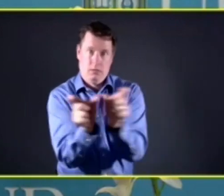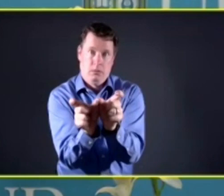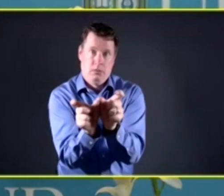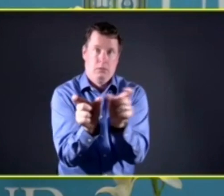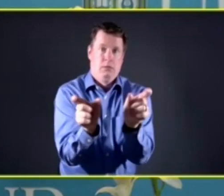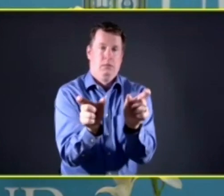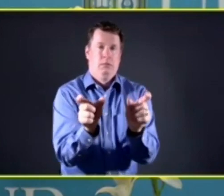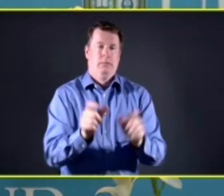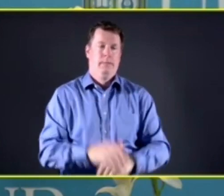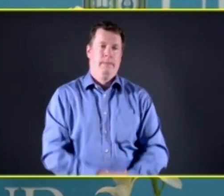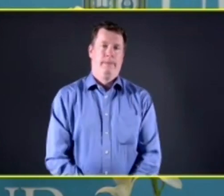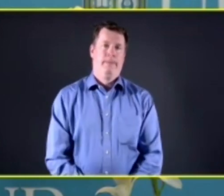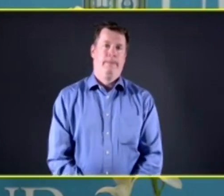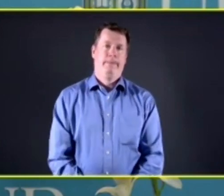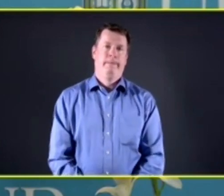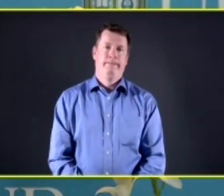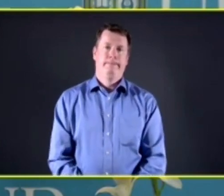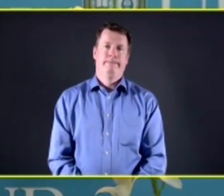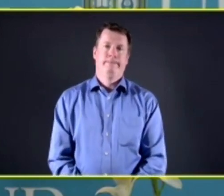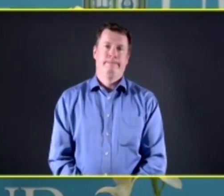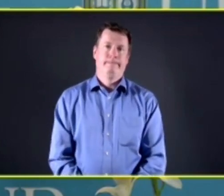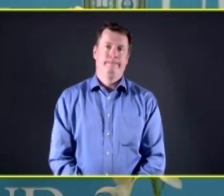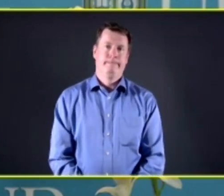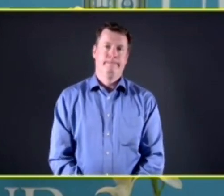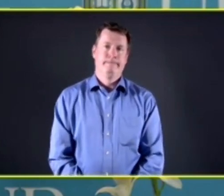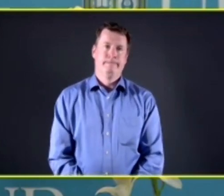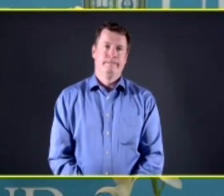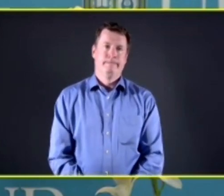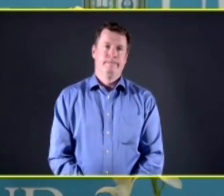Can we unmute Brett or Will?